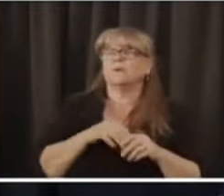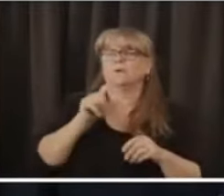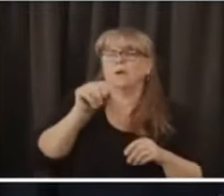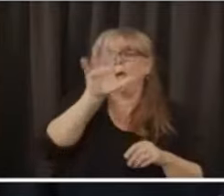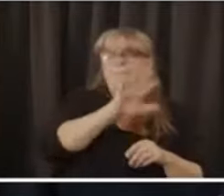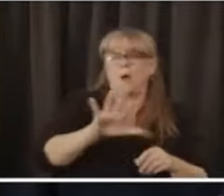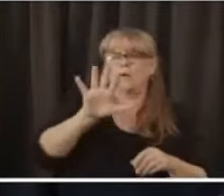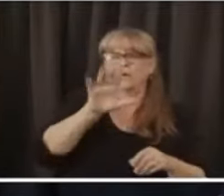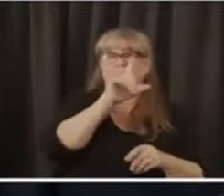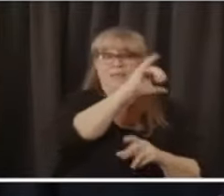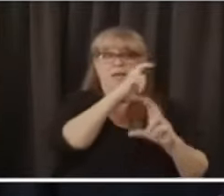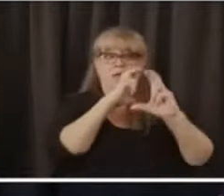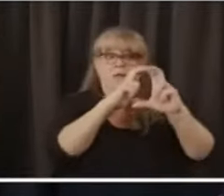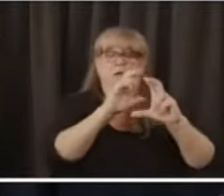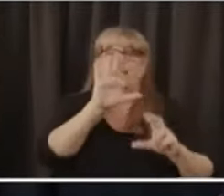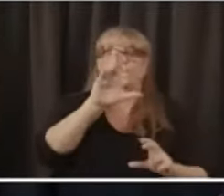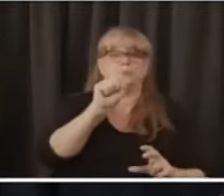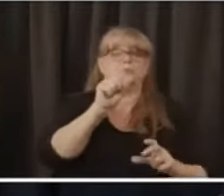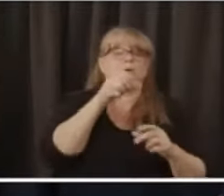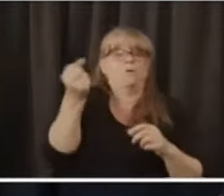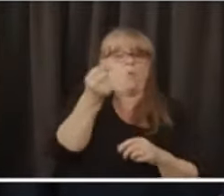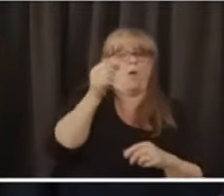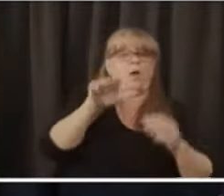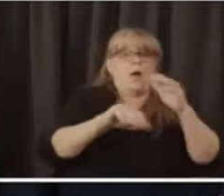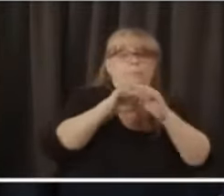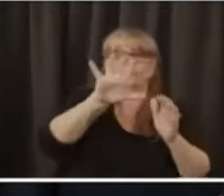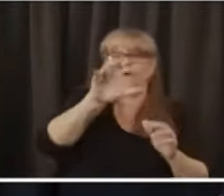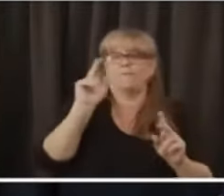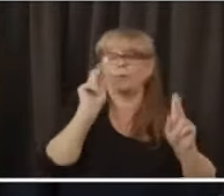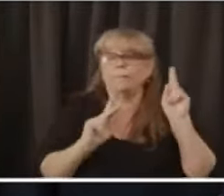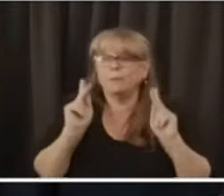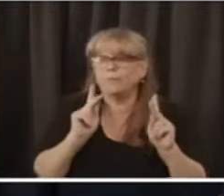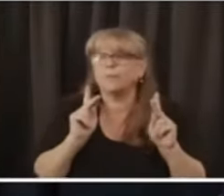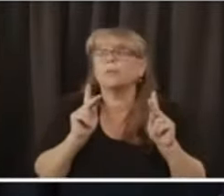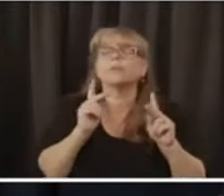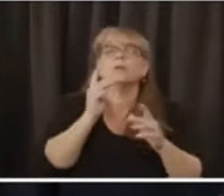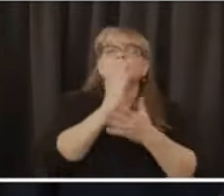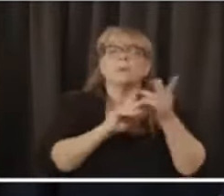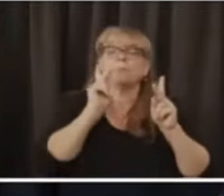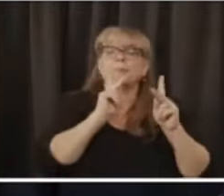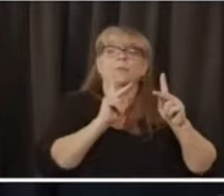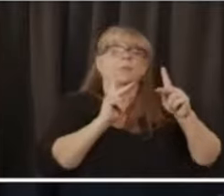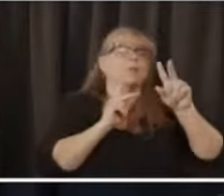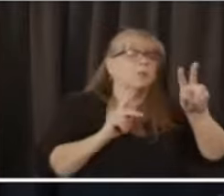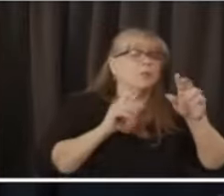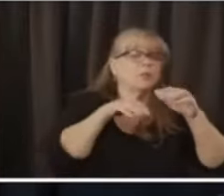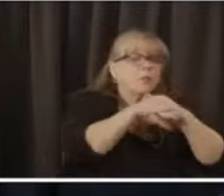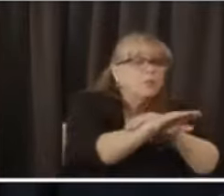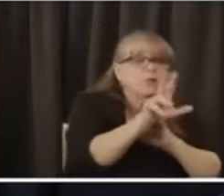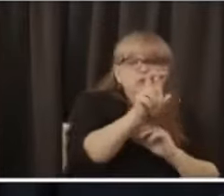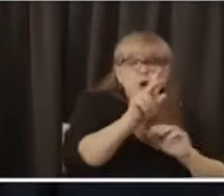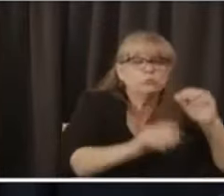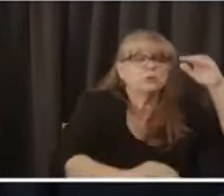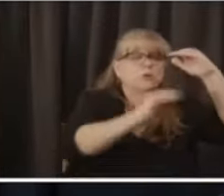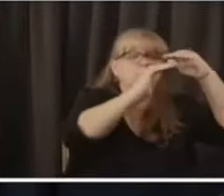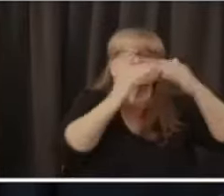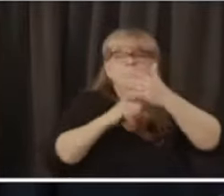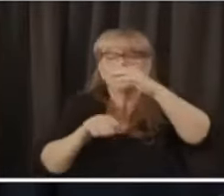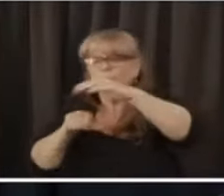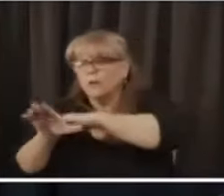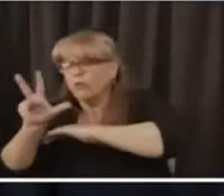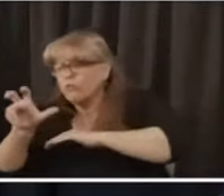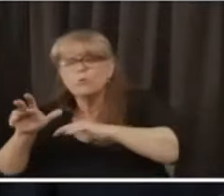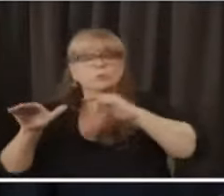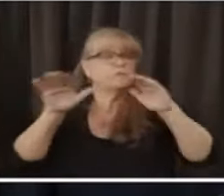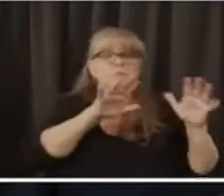They certainly don't do 500 every day. It depends on where they are. Sometimes it's 200 or 300, but there is a lot of demand for that convenience that the mobile buses provide